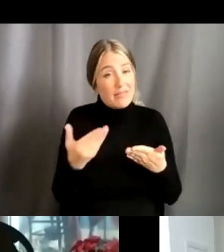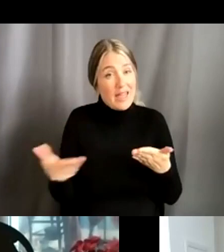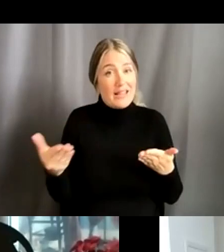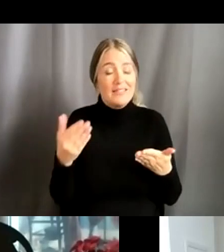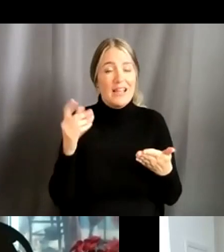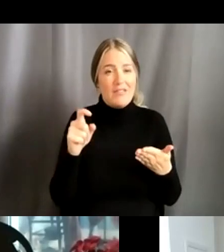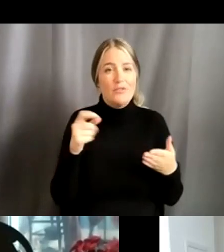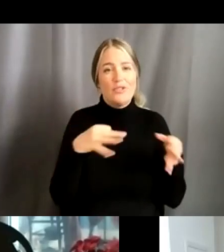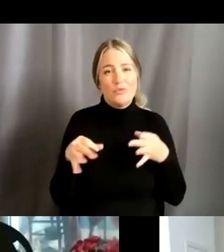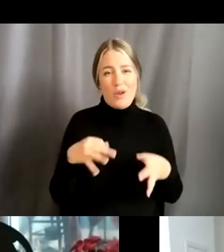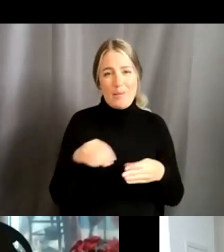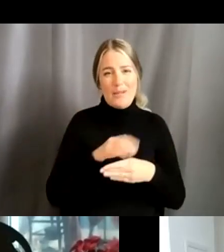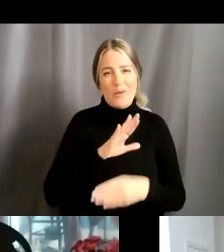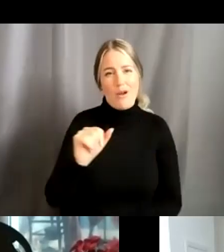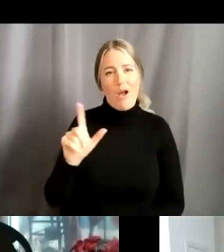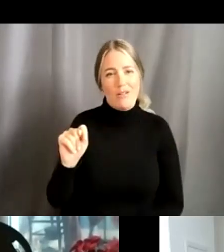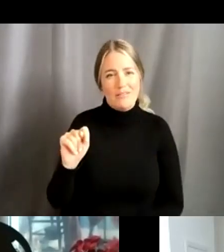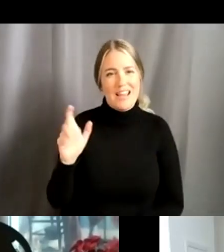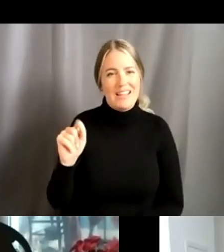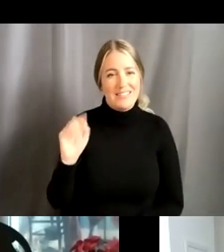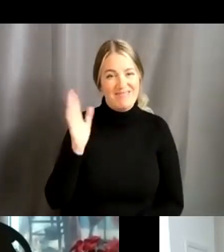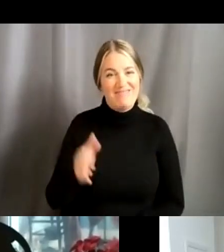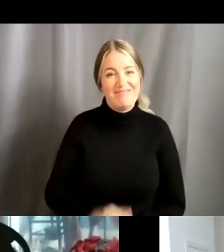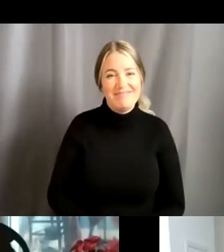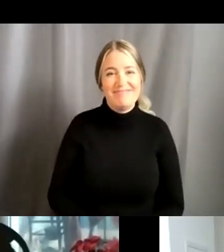have to describe in your alt text.